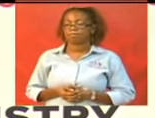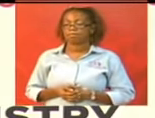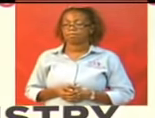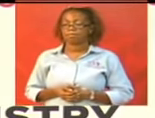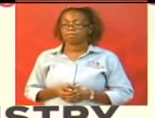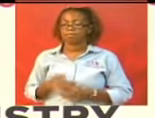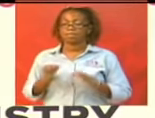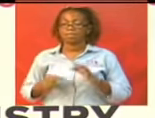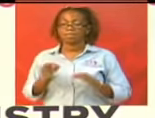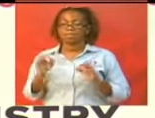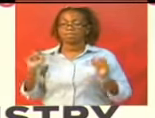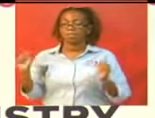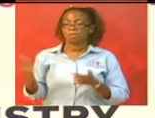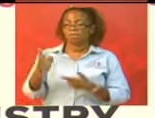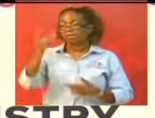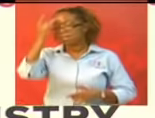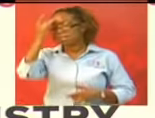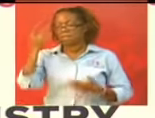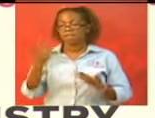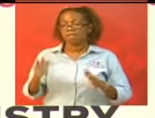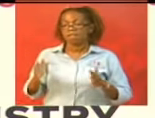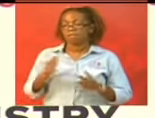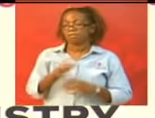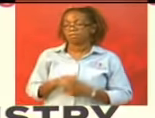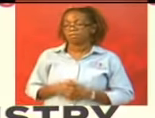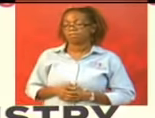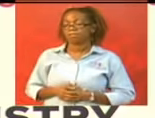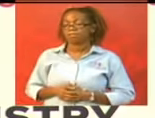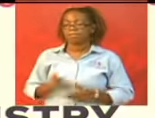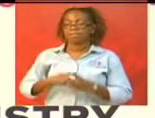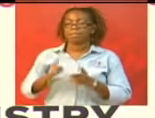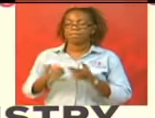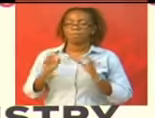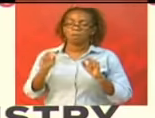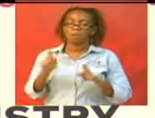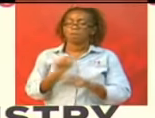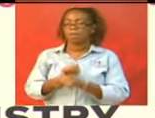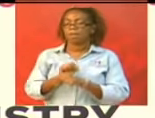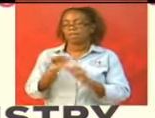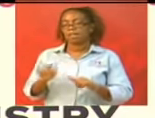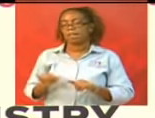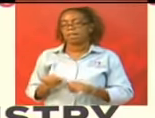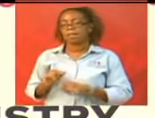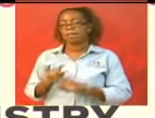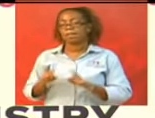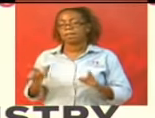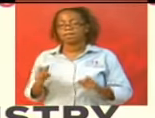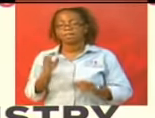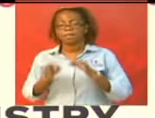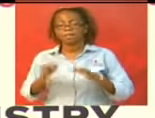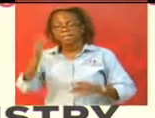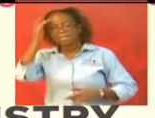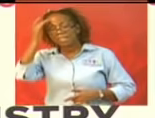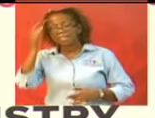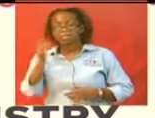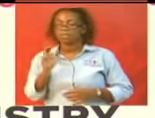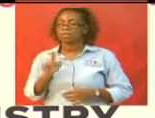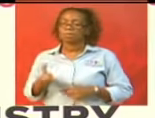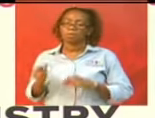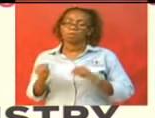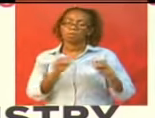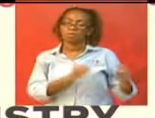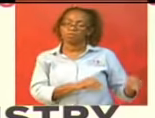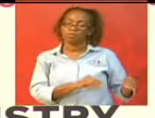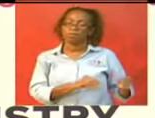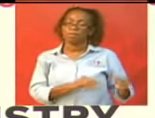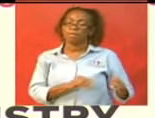infected. So generally what we do is we remove that caregiver from the space, There's testing of the entire group of persons within the